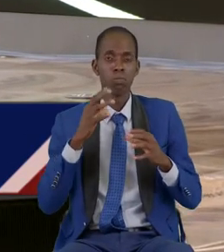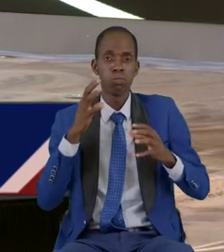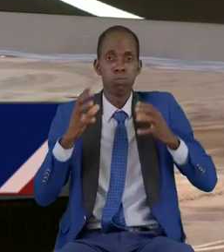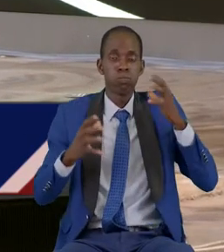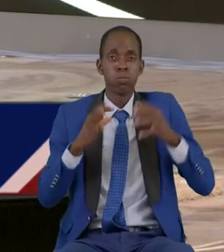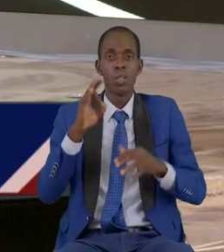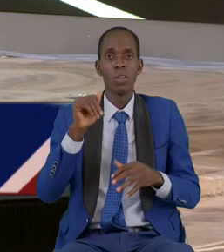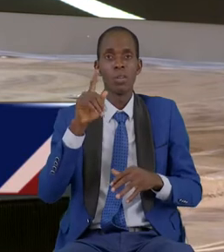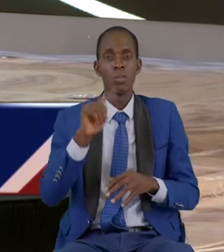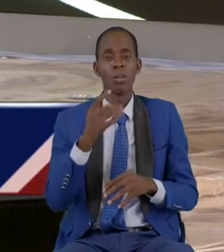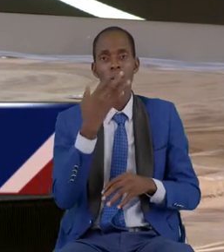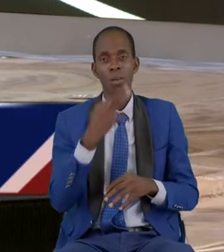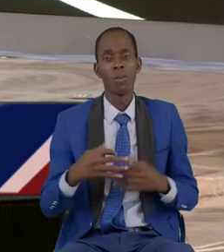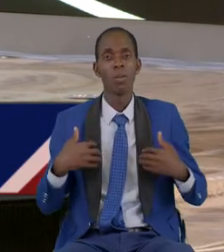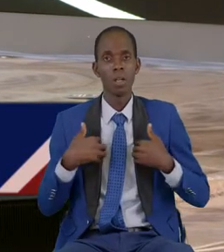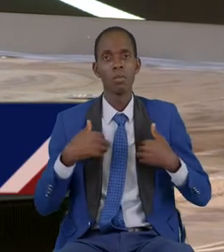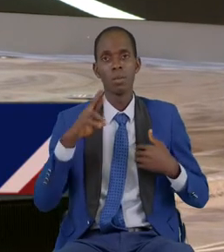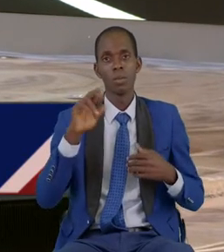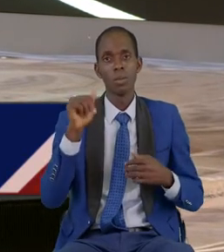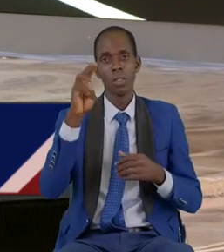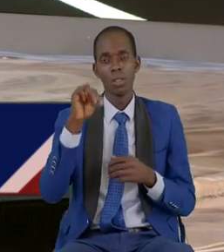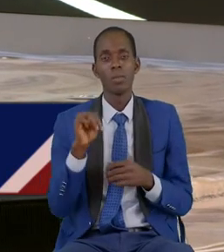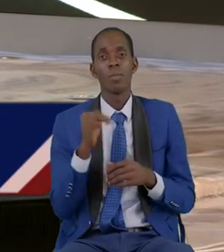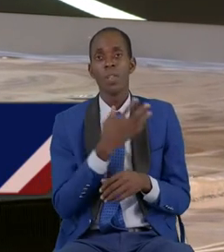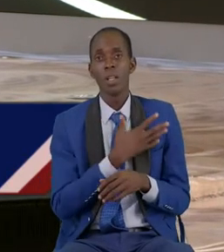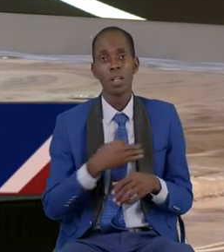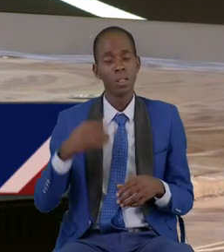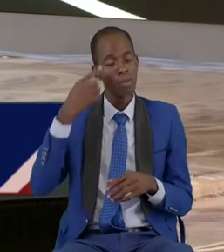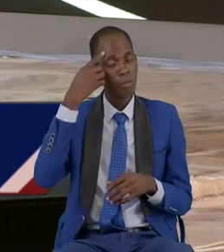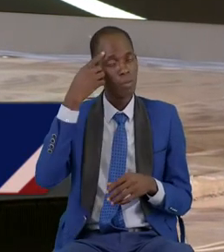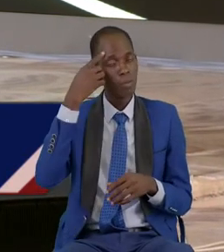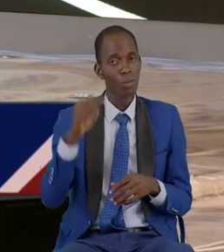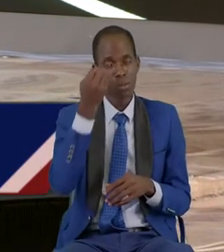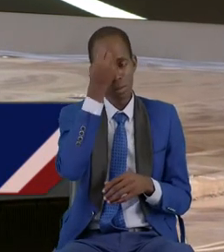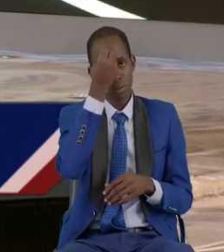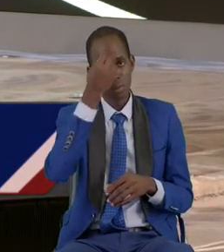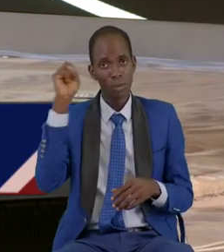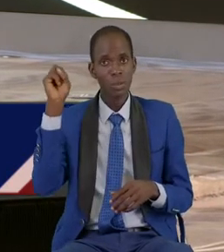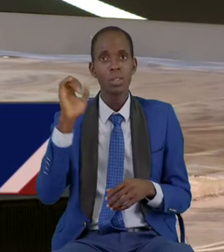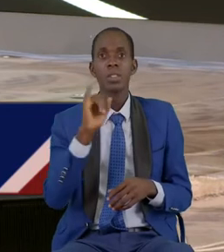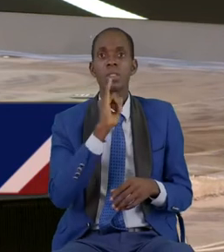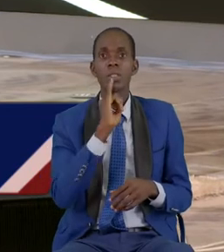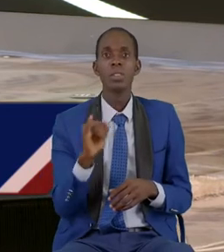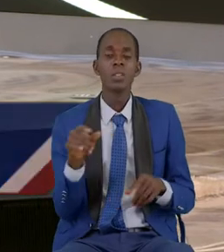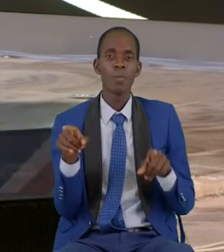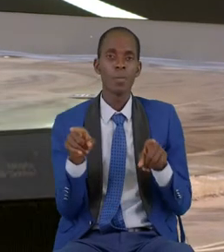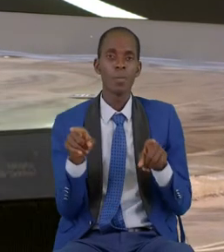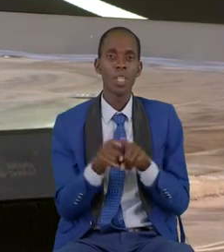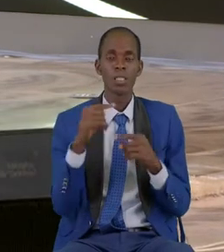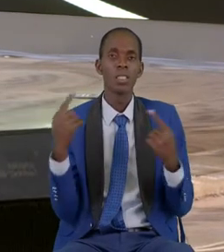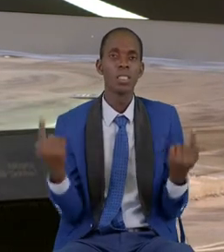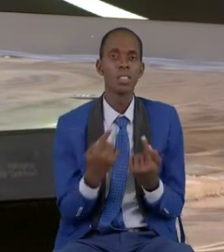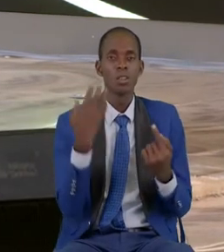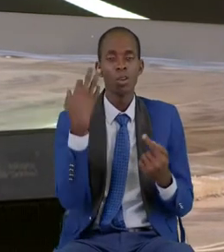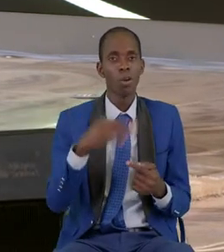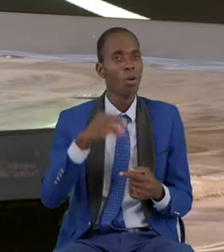verse 23 there. "And for rebellion is as the sin of